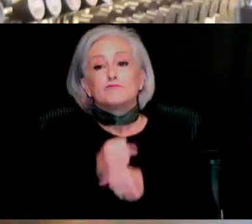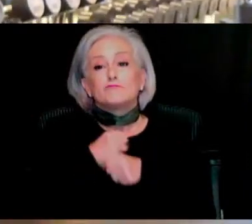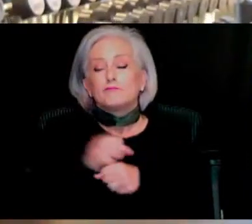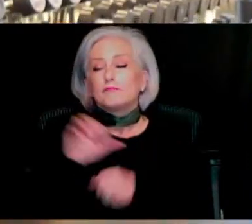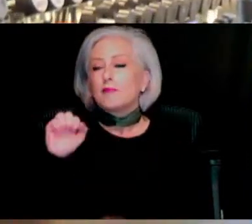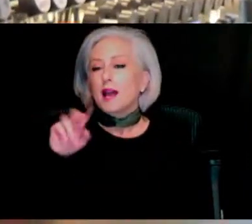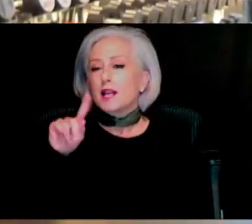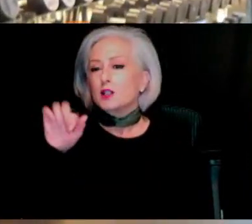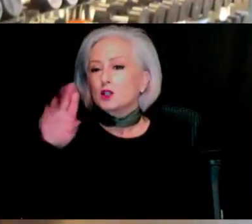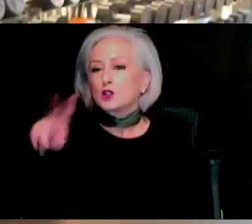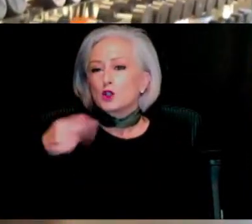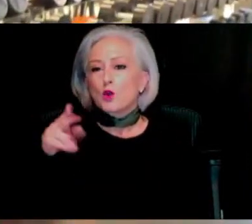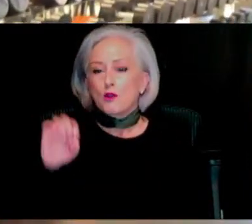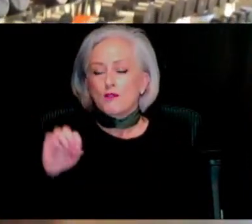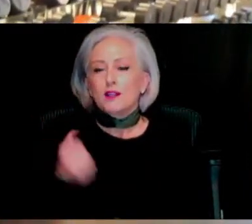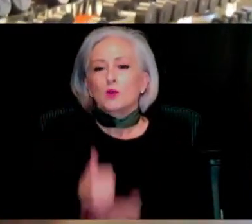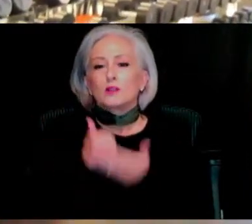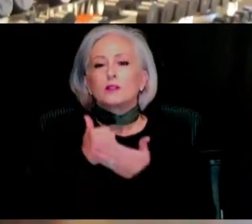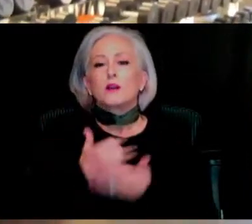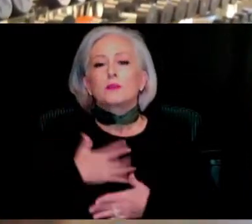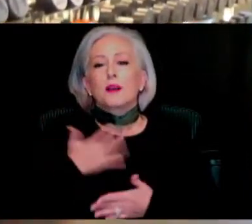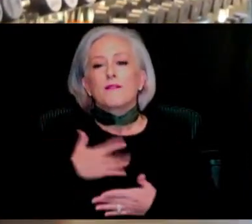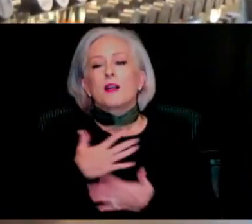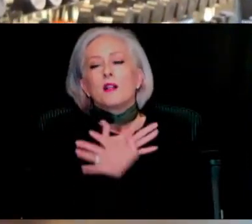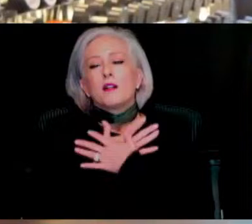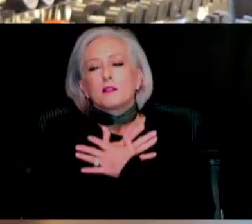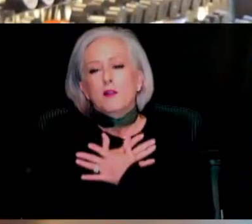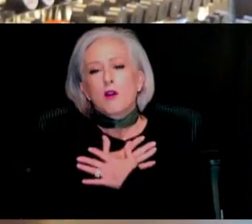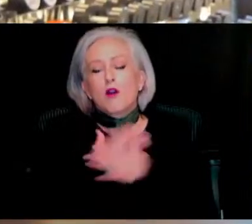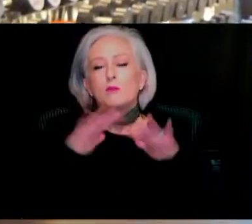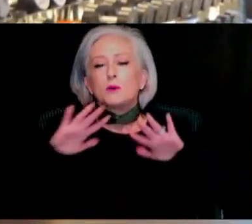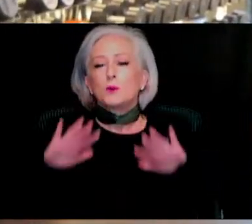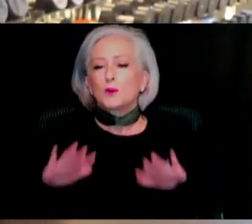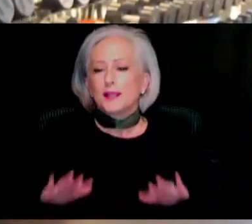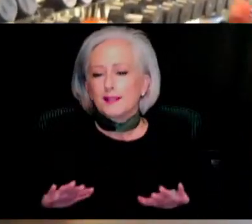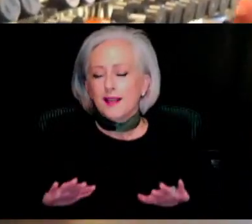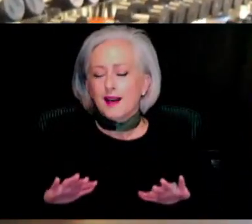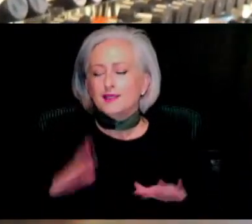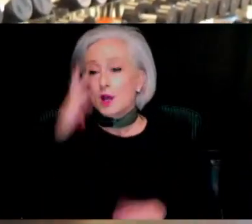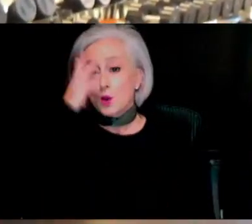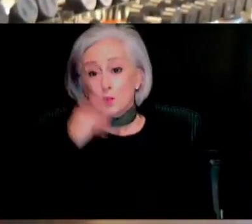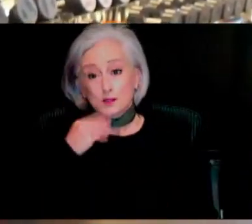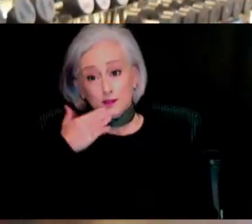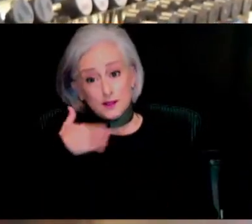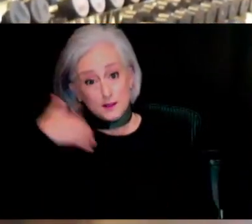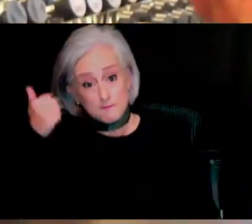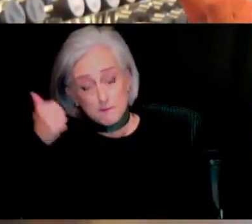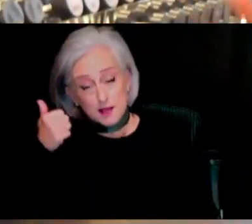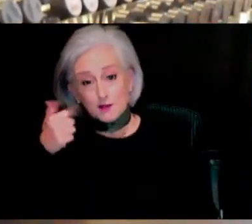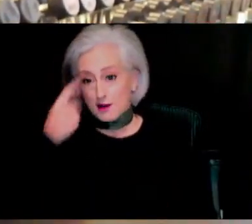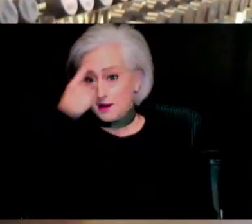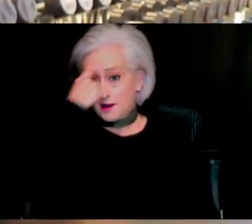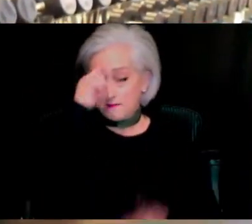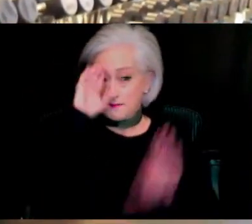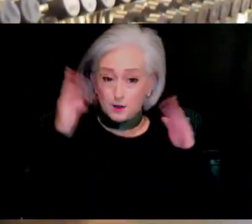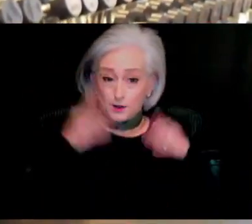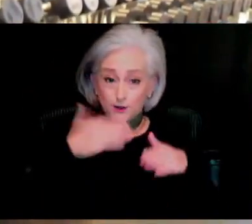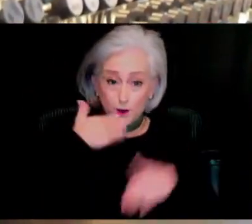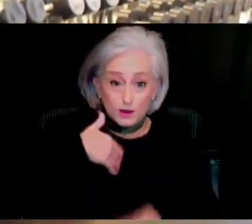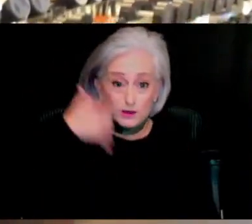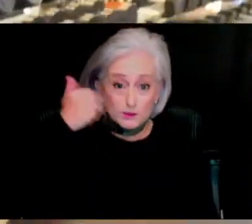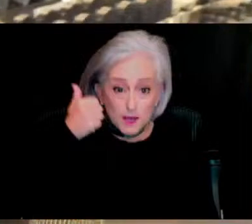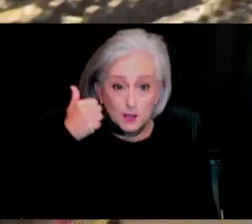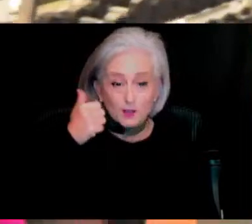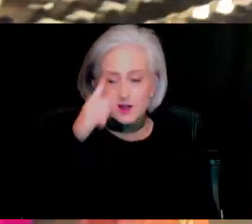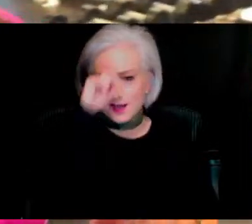calm, relaxed feeling that's going to help you sleep better, give you better mental focus, and just a better overall mindset. Do